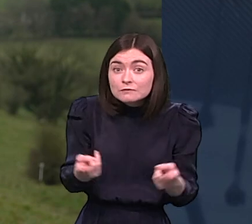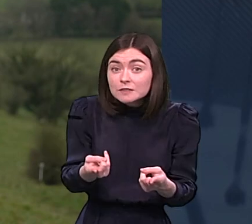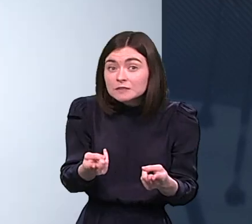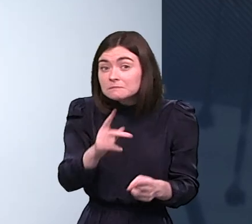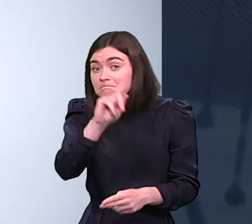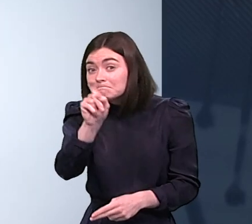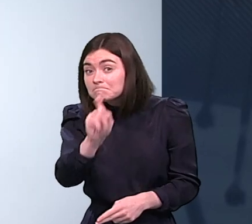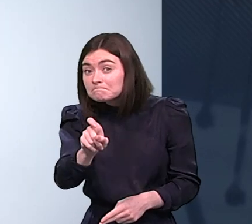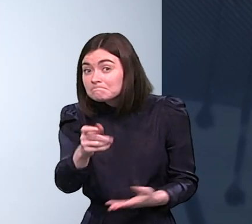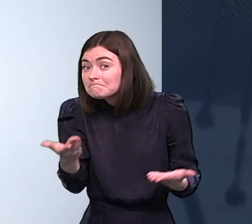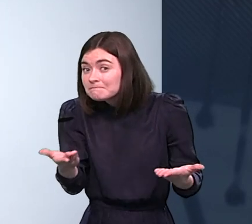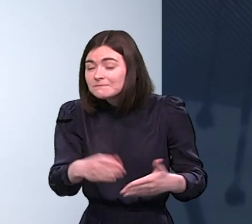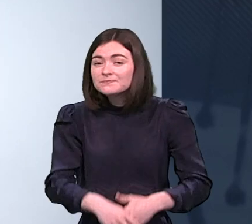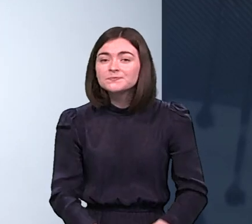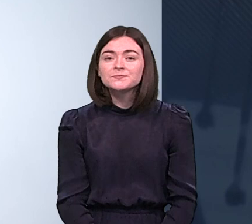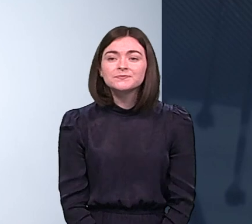perhaps.